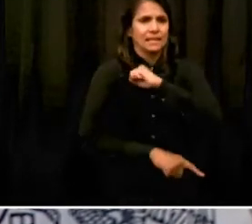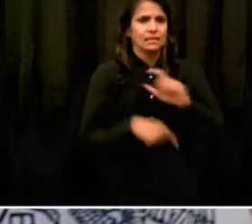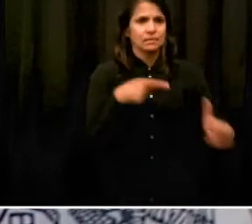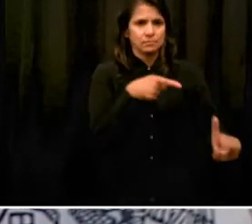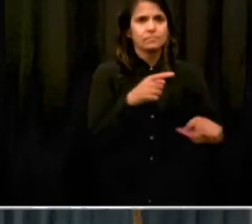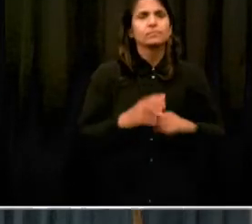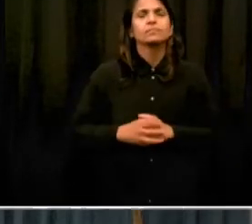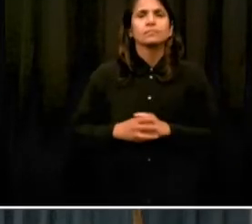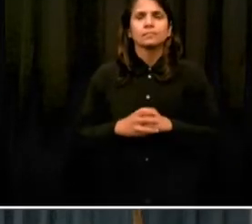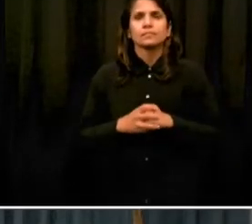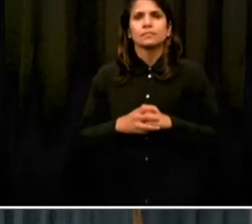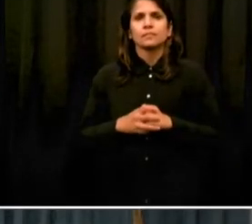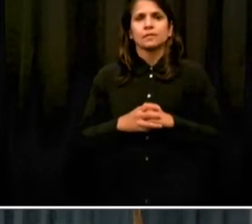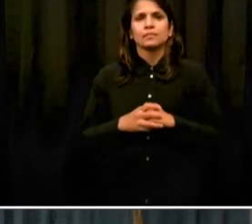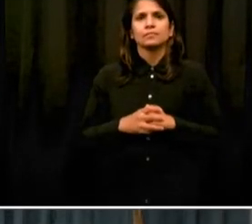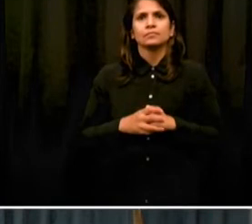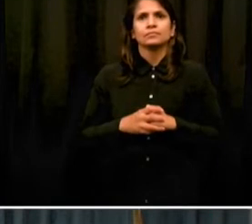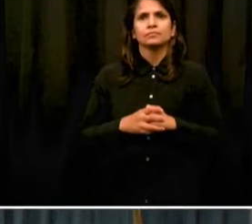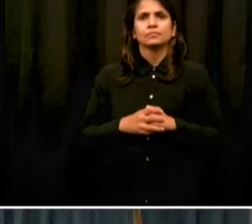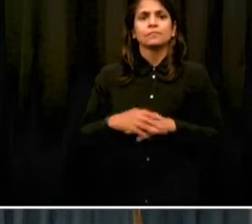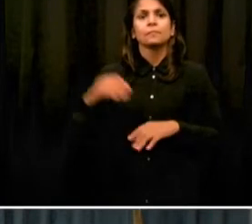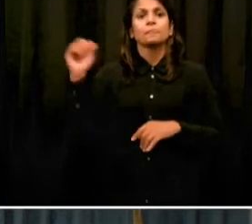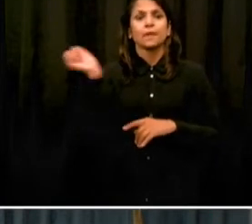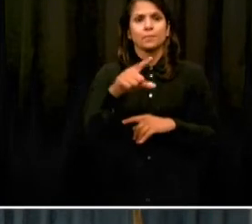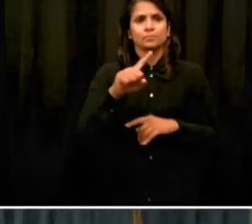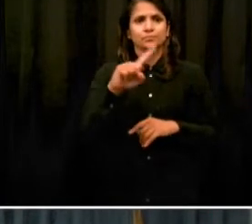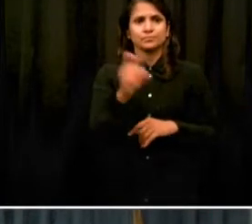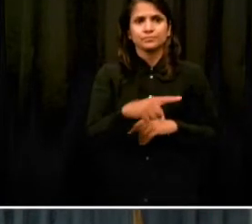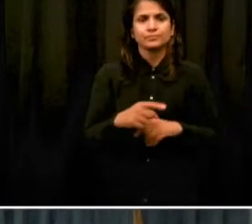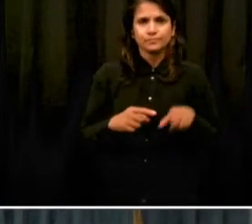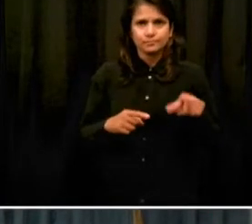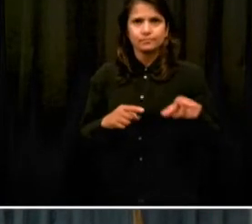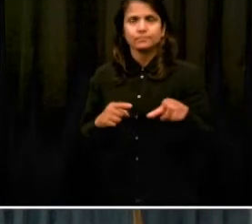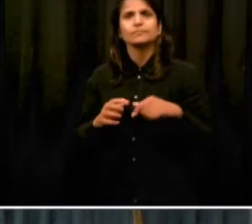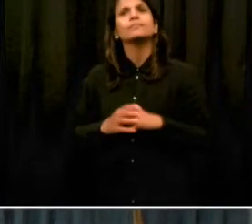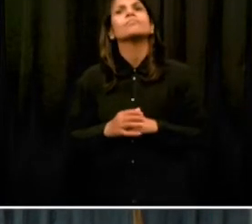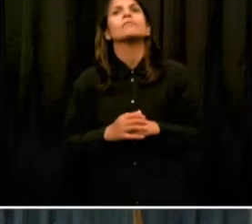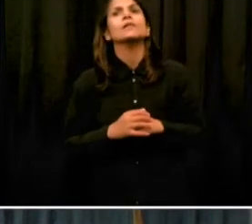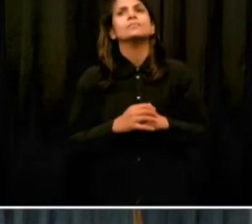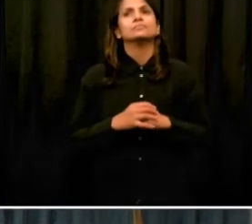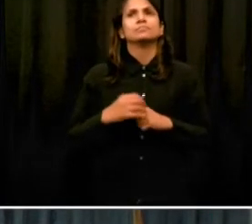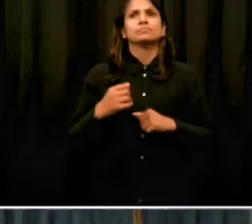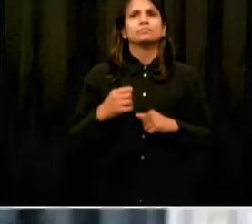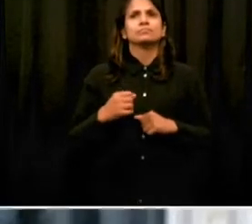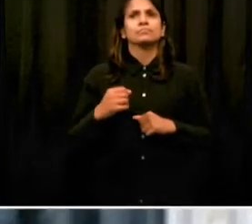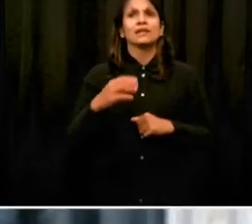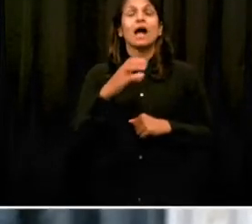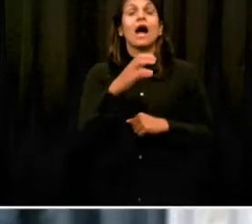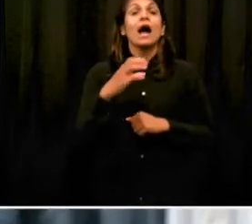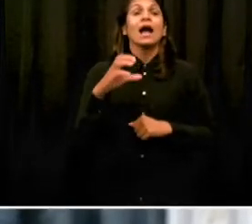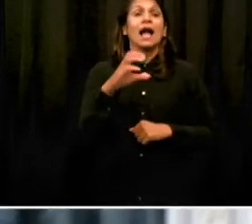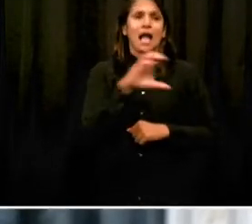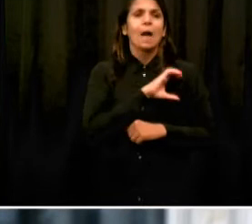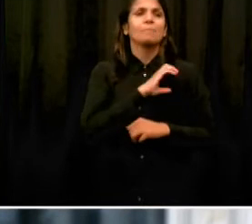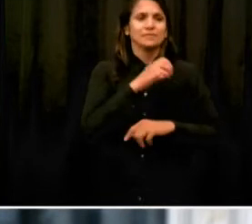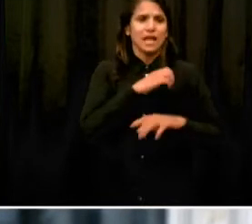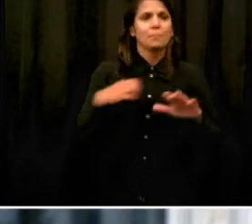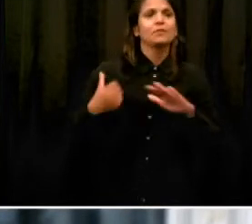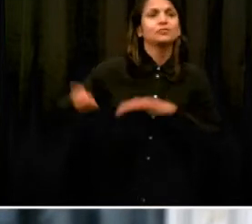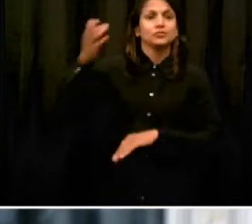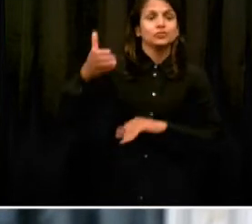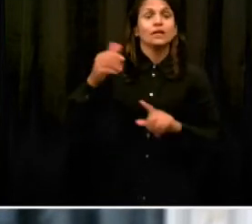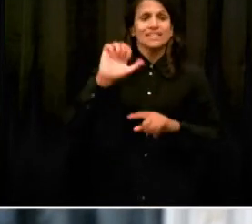public, and consistency. No two incidents are completely the same, and there is room